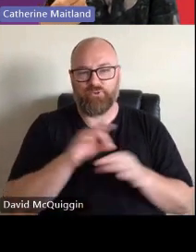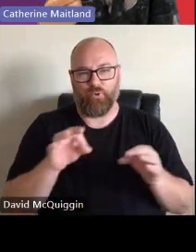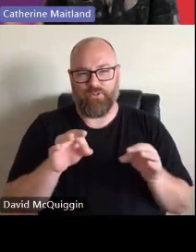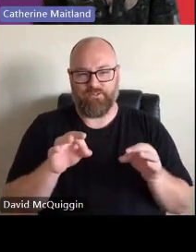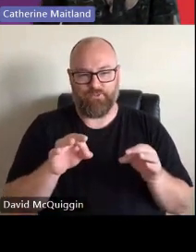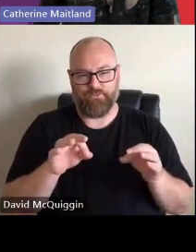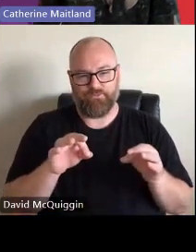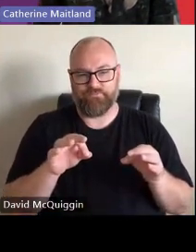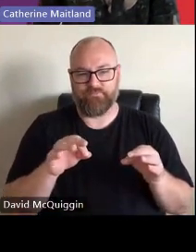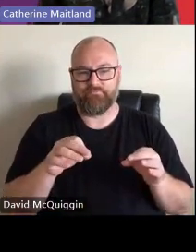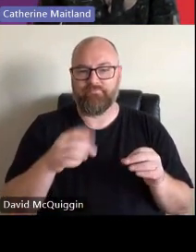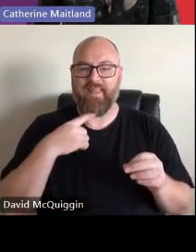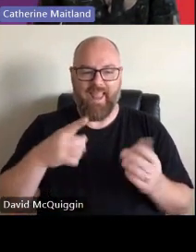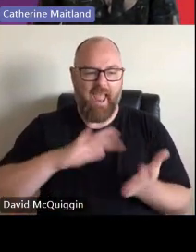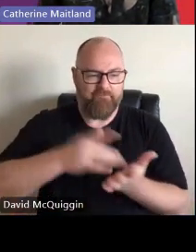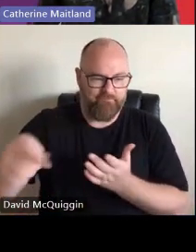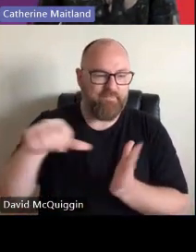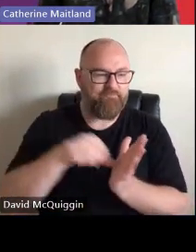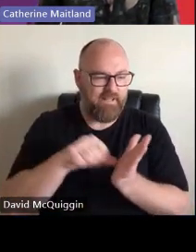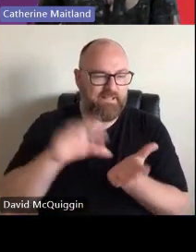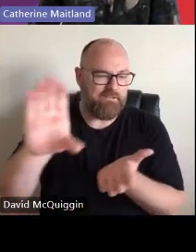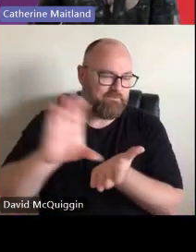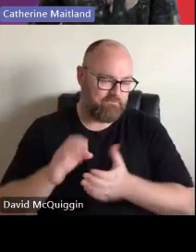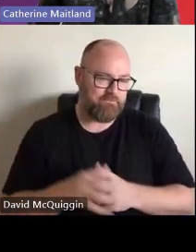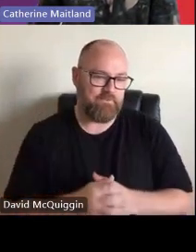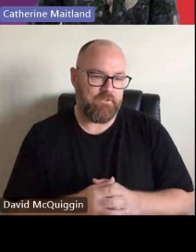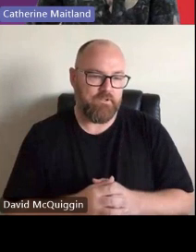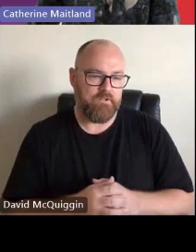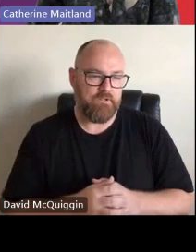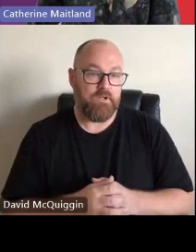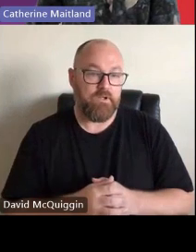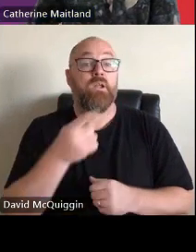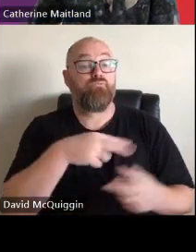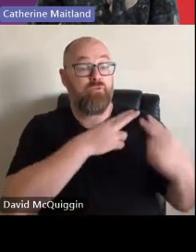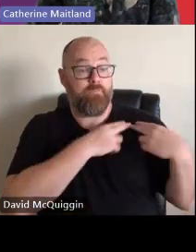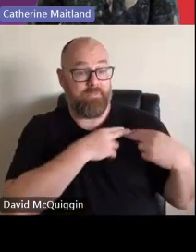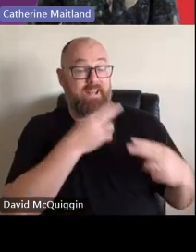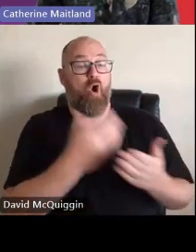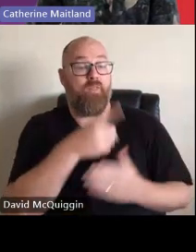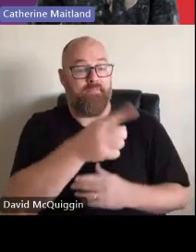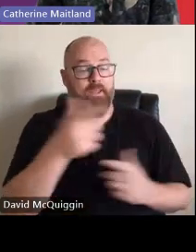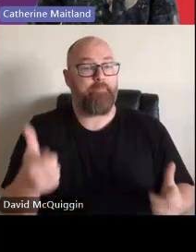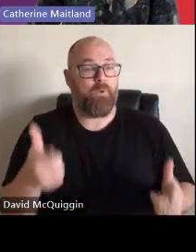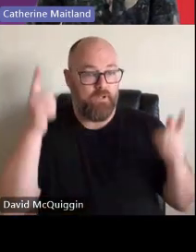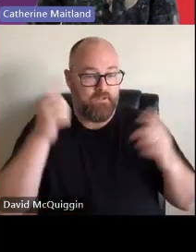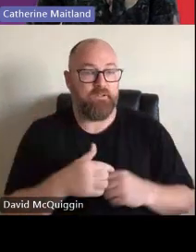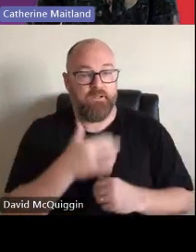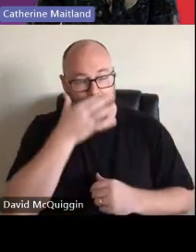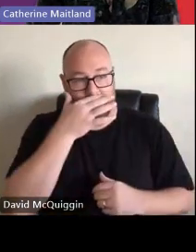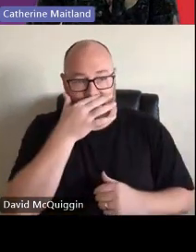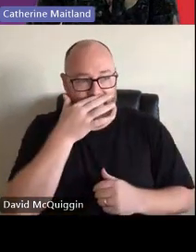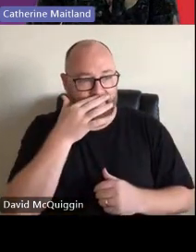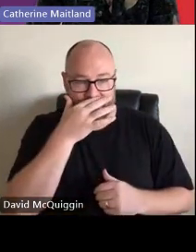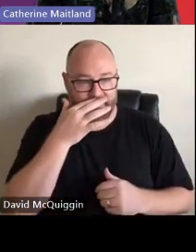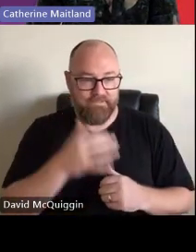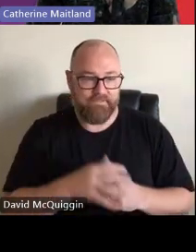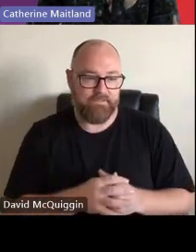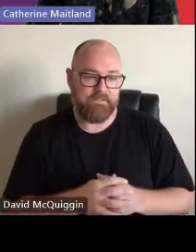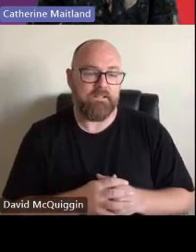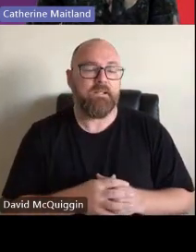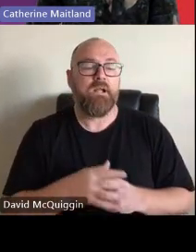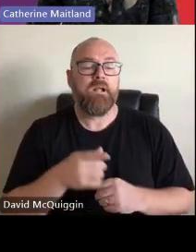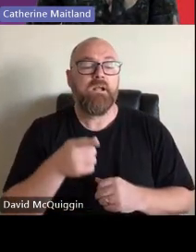central funding. The onus should be on the employers to, 1, proactively ask about